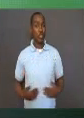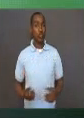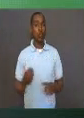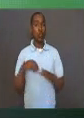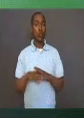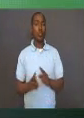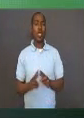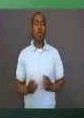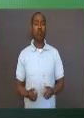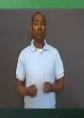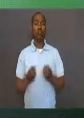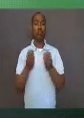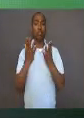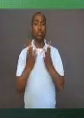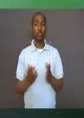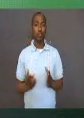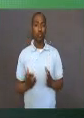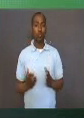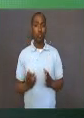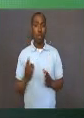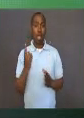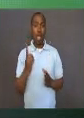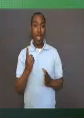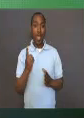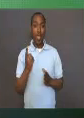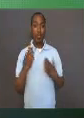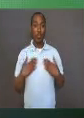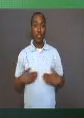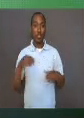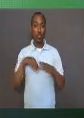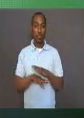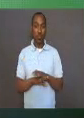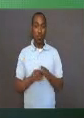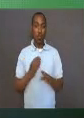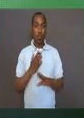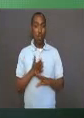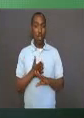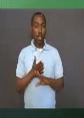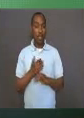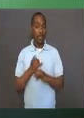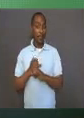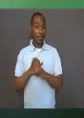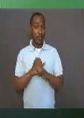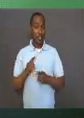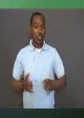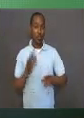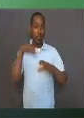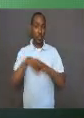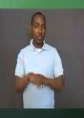large numbers, and once they are there, they filter into the immune